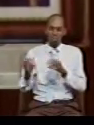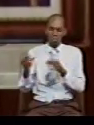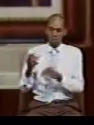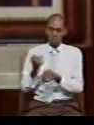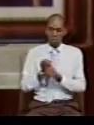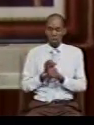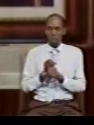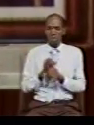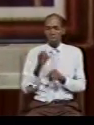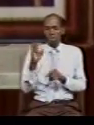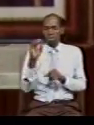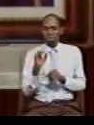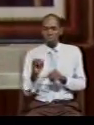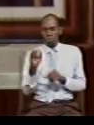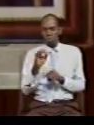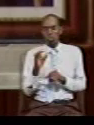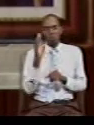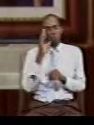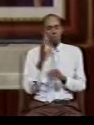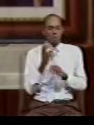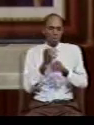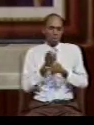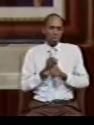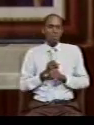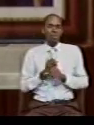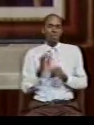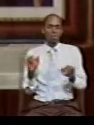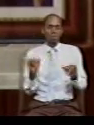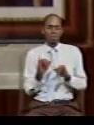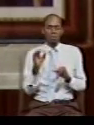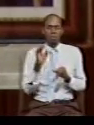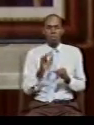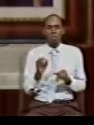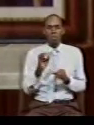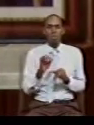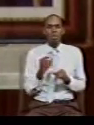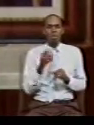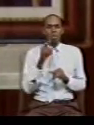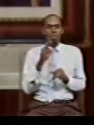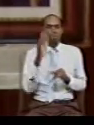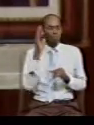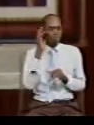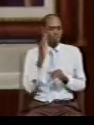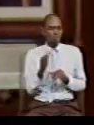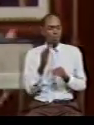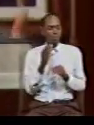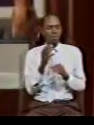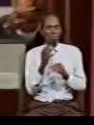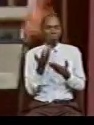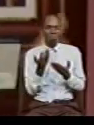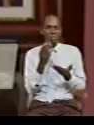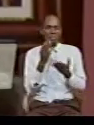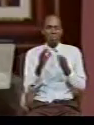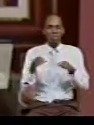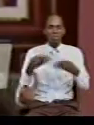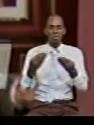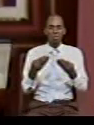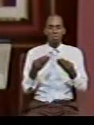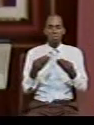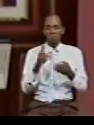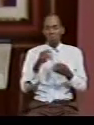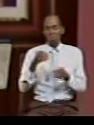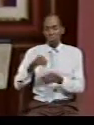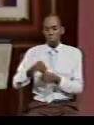you sow 10, you're going to reap on the account of that 10. If you sow